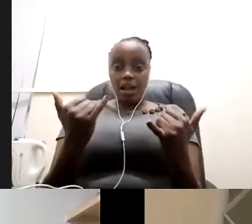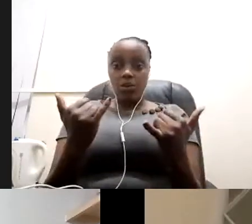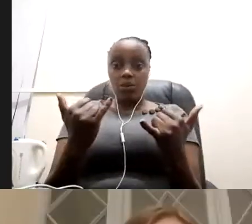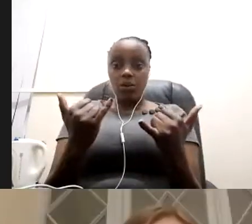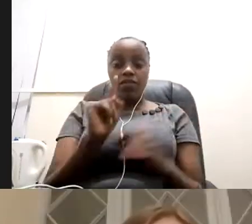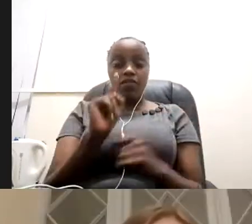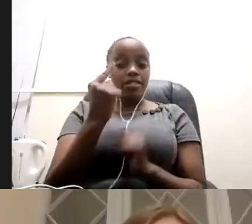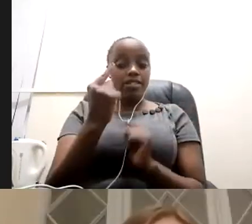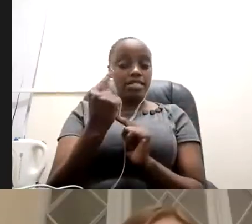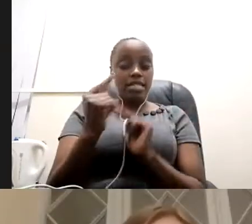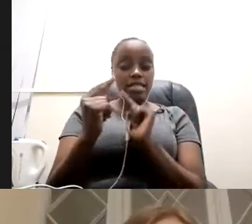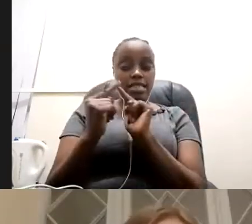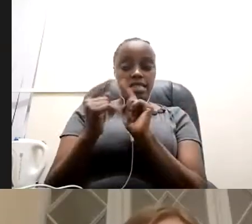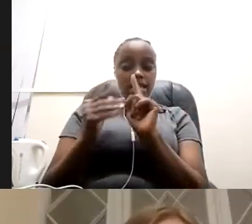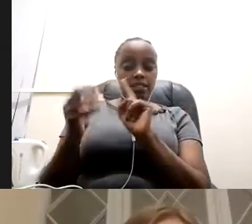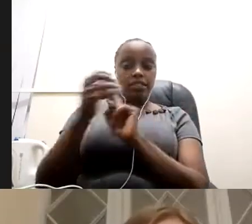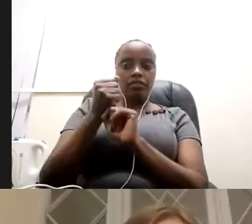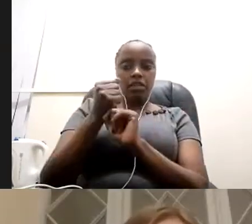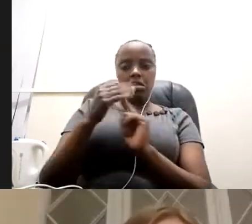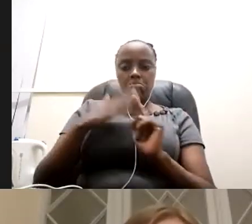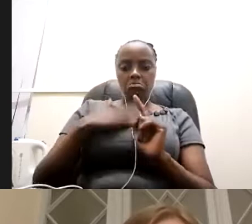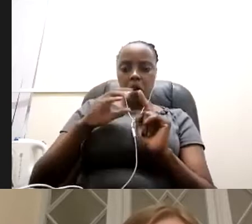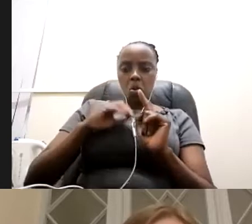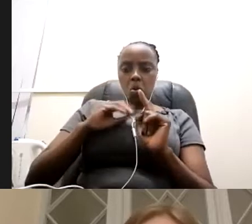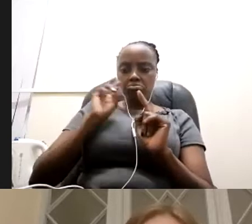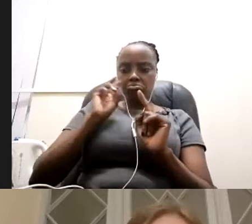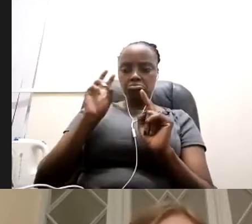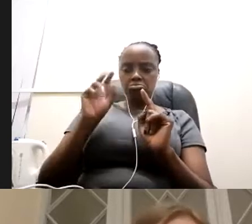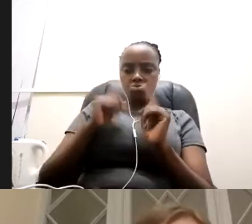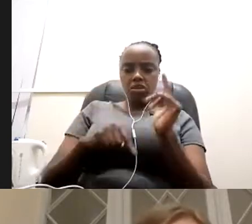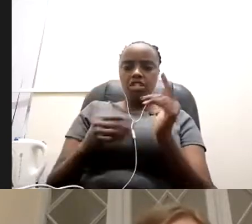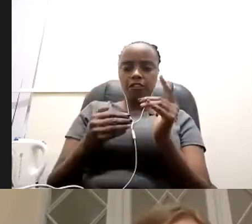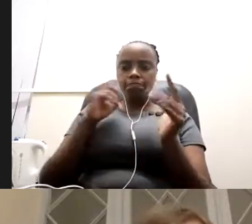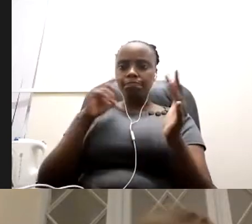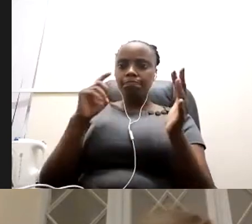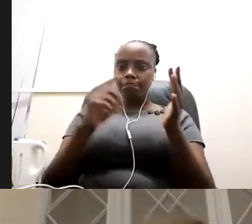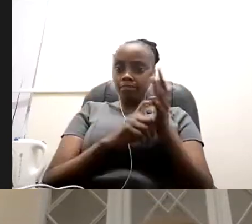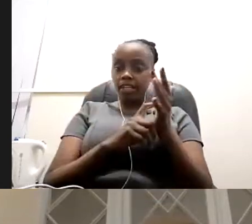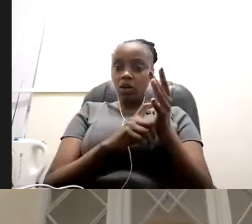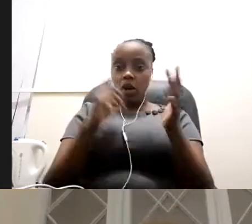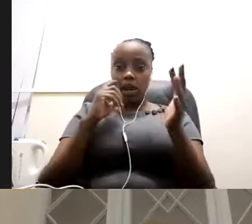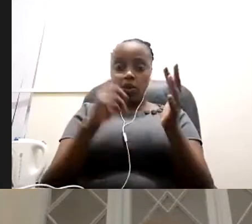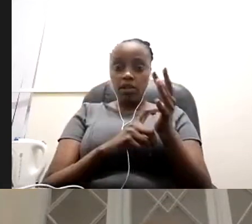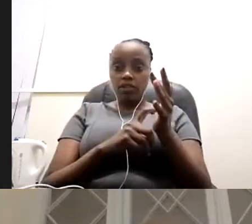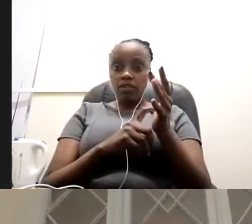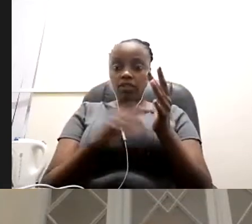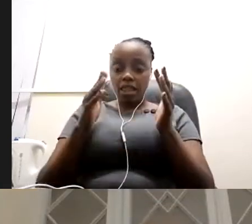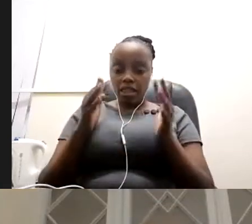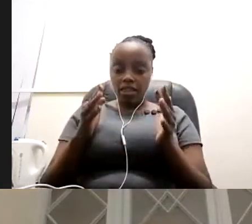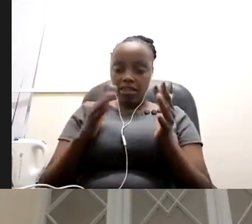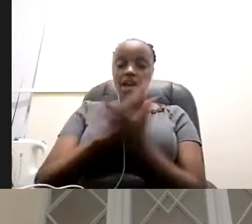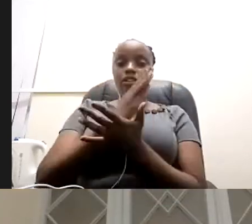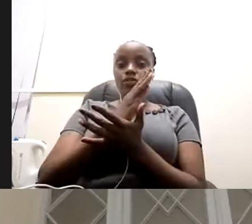first achievement, in my opinion, is the recognition of the right of life for